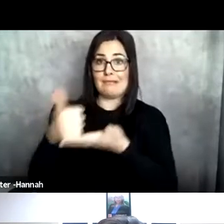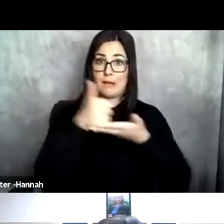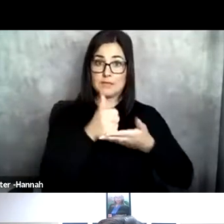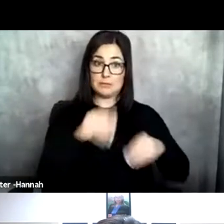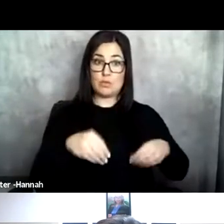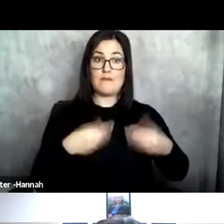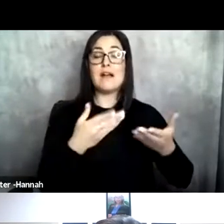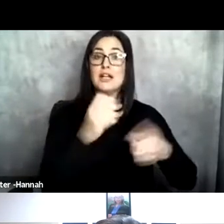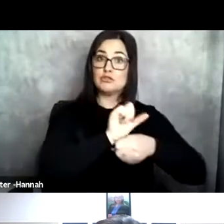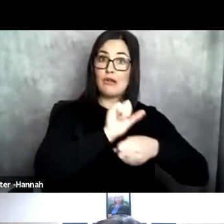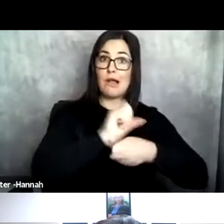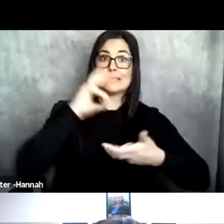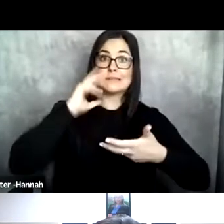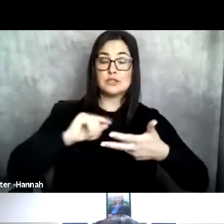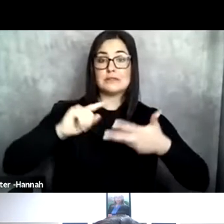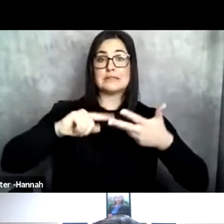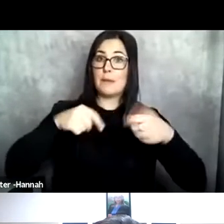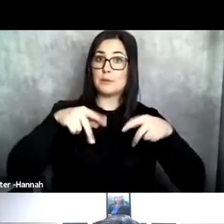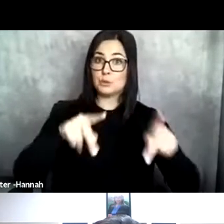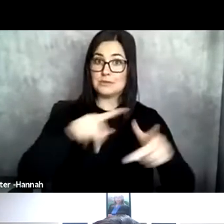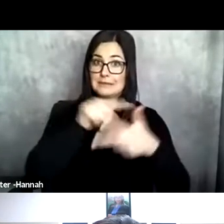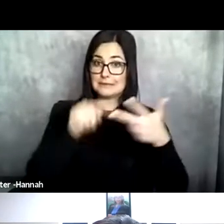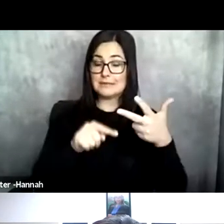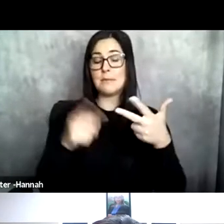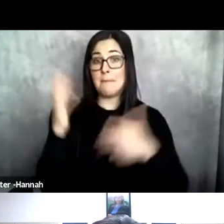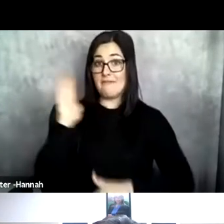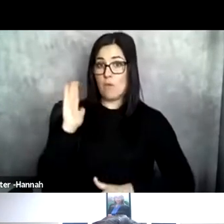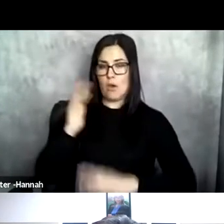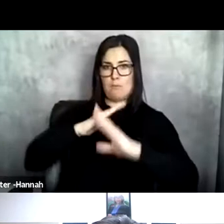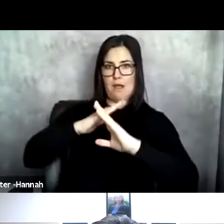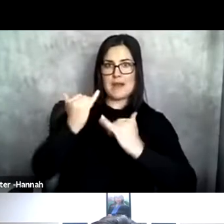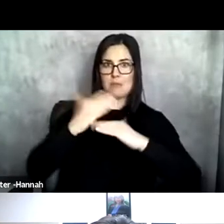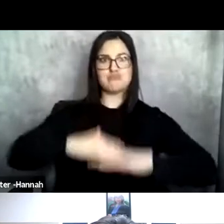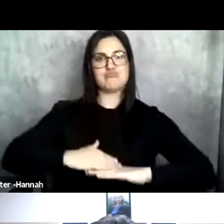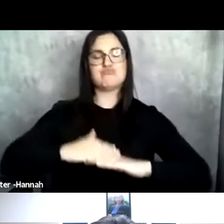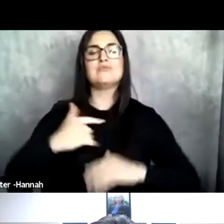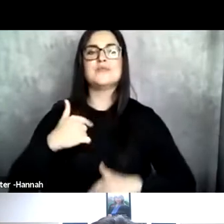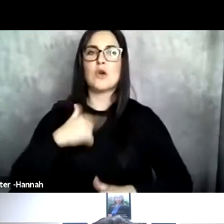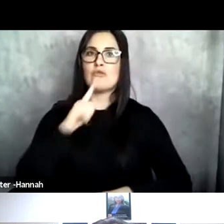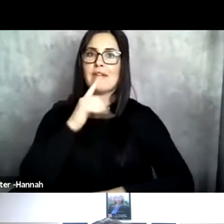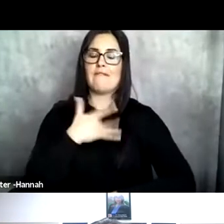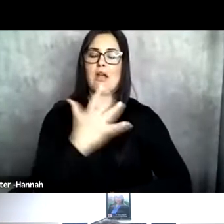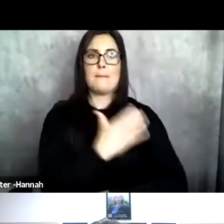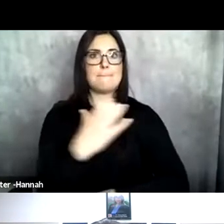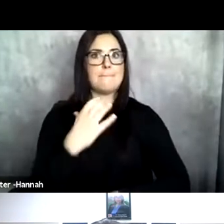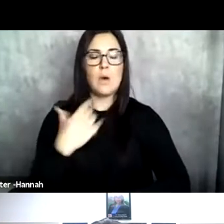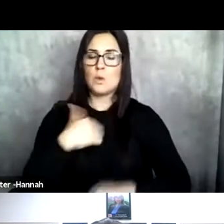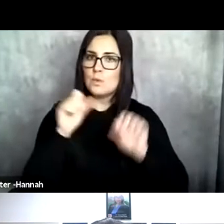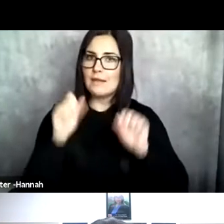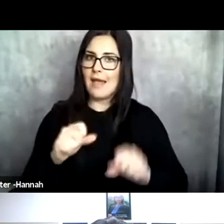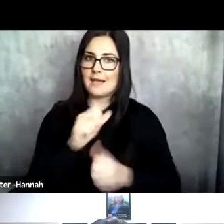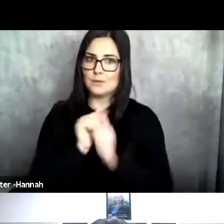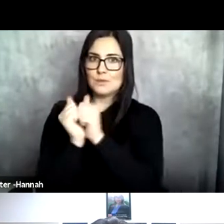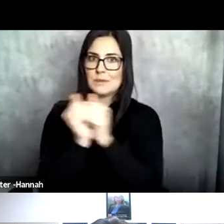jobs, experiences, and opportunities that in the past would be blocked. So empowering to know we are all in this